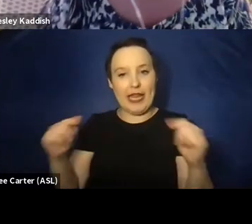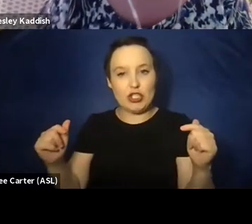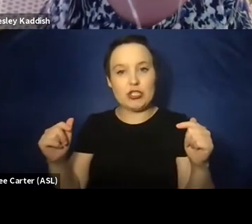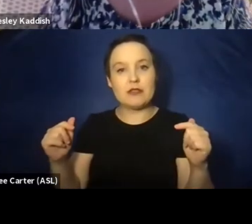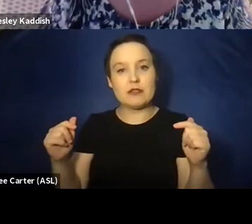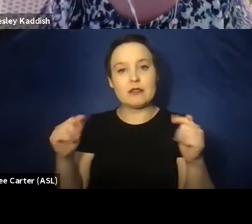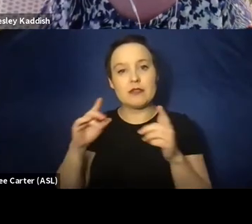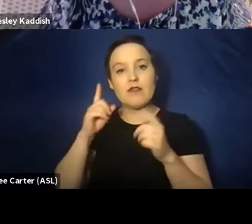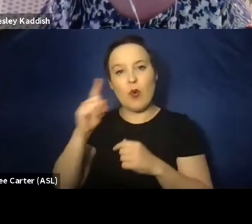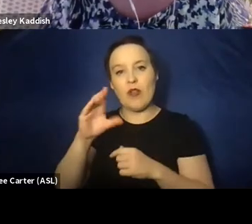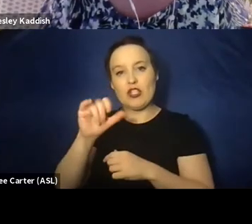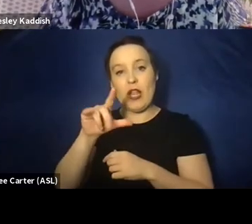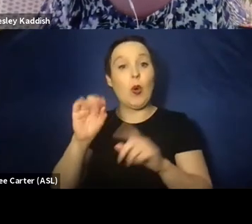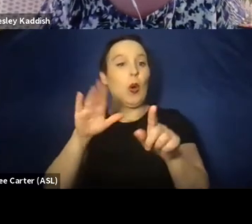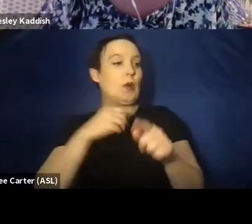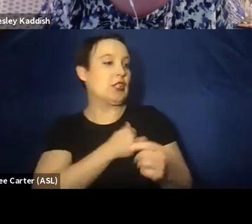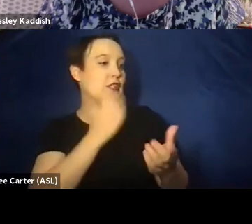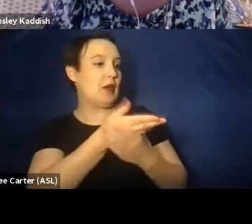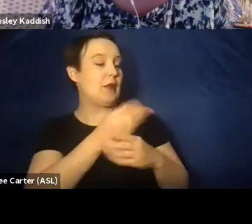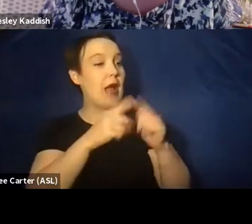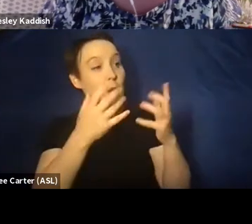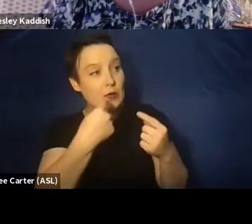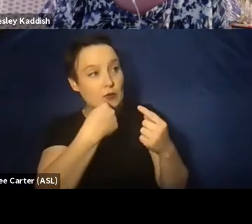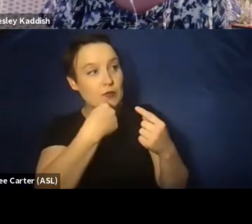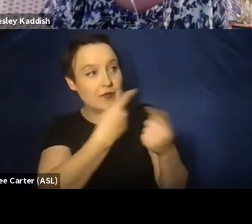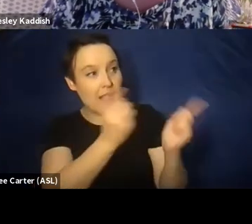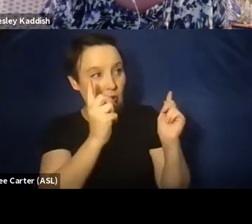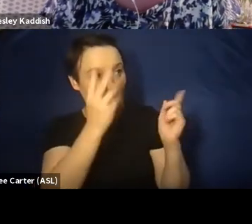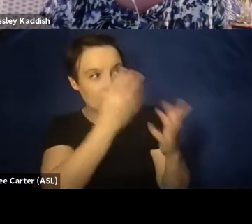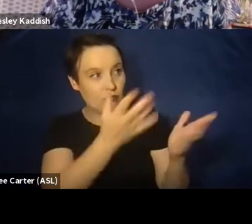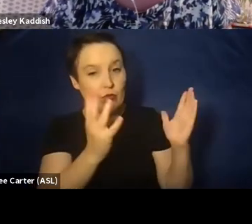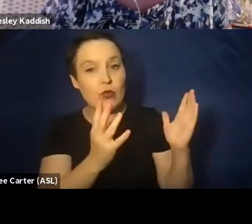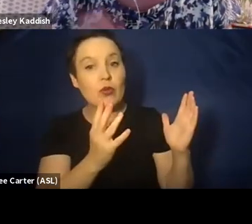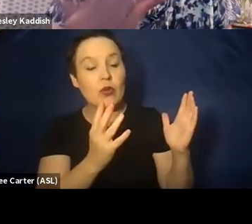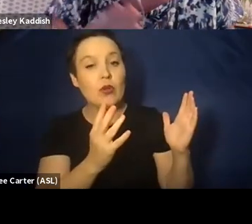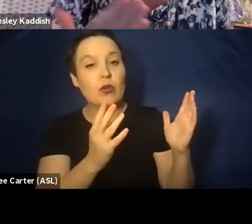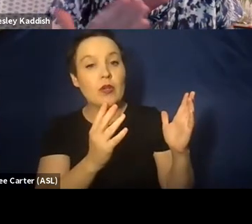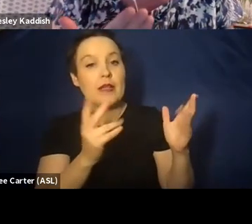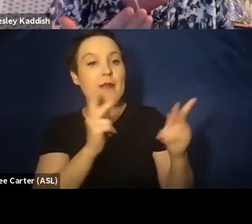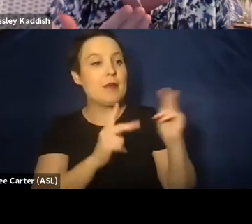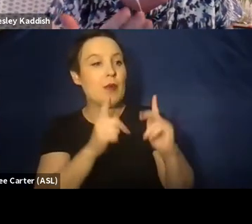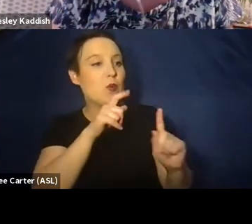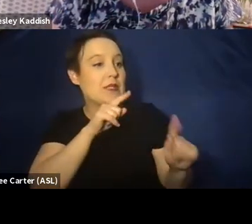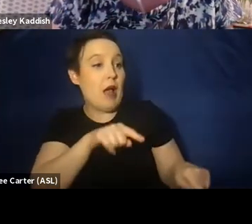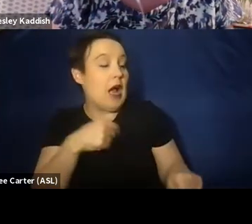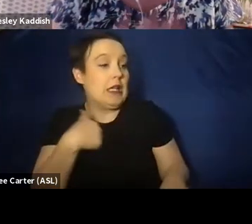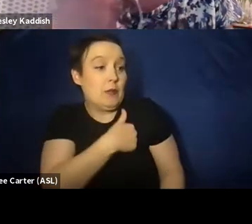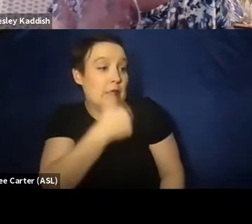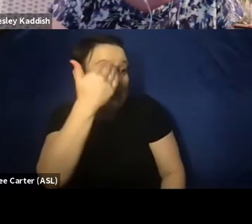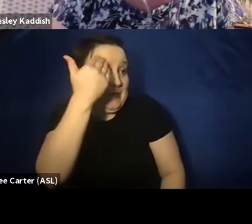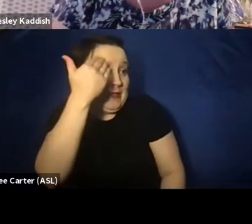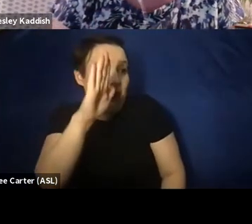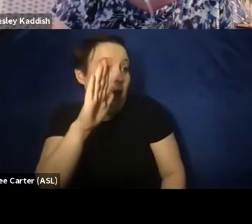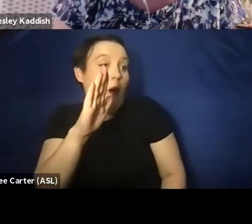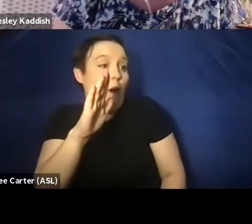None of us knew, I'm sorry to interrupt you. I just wanted to tell that everyone, those of us who responded to it, we didn't know anything about